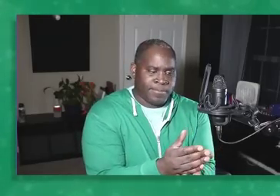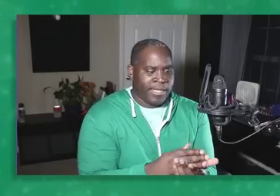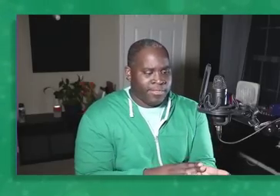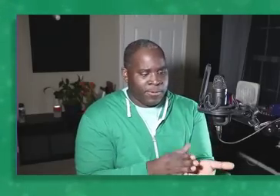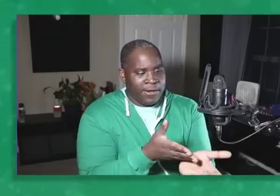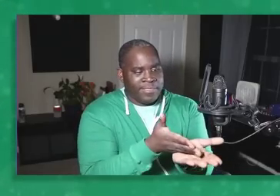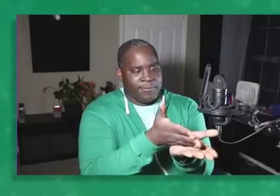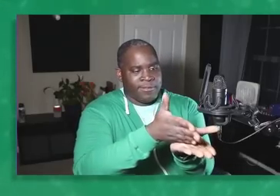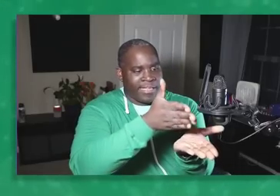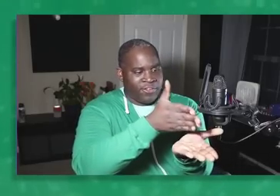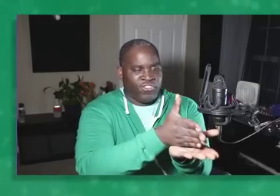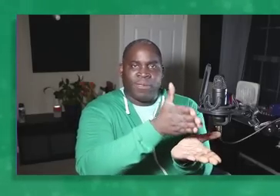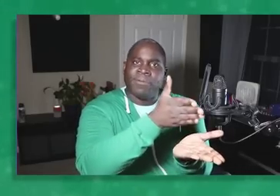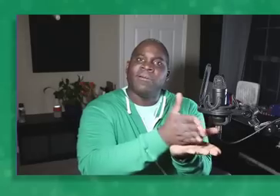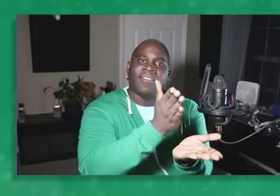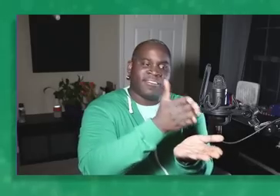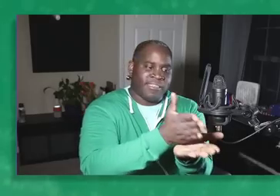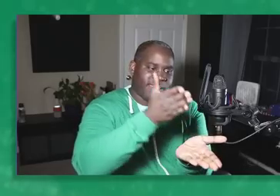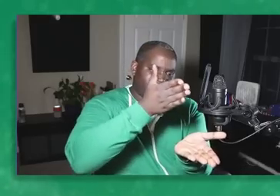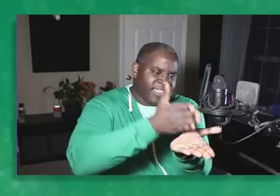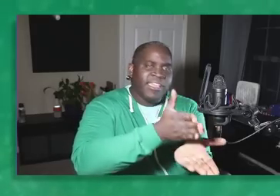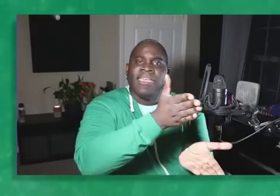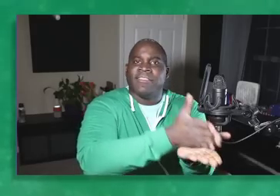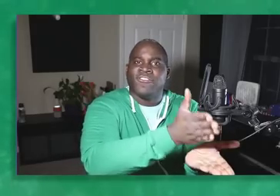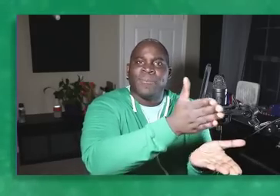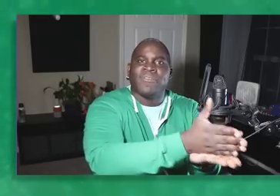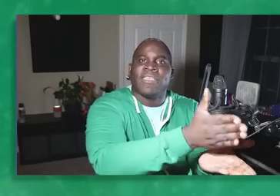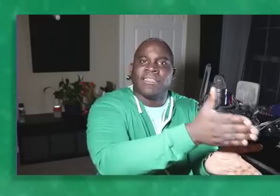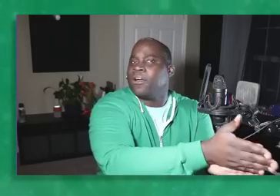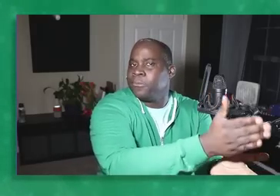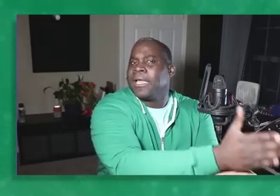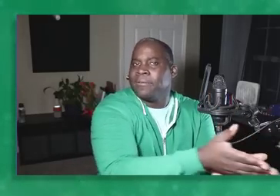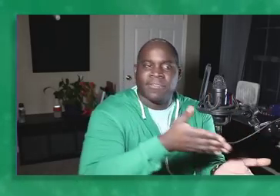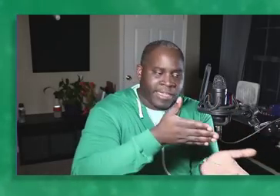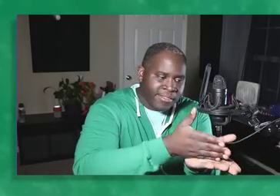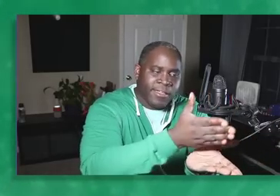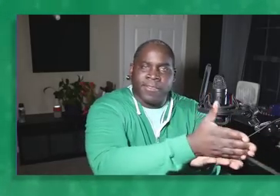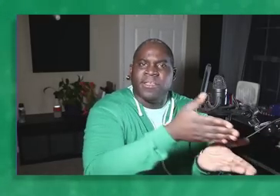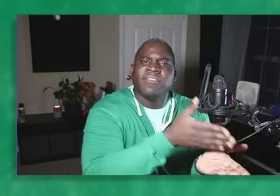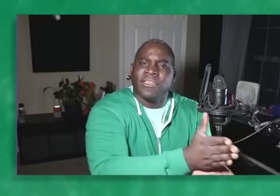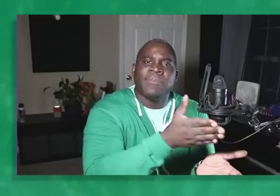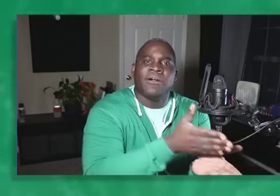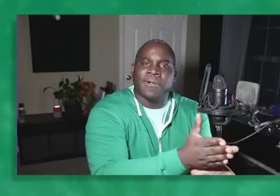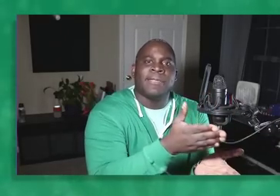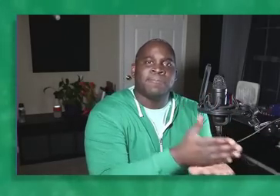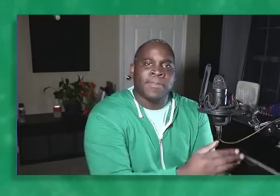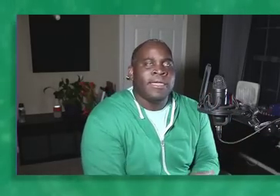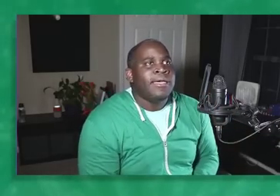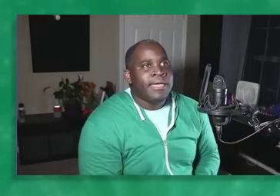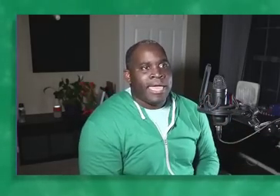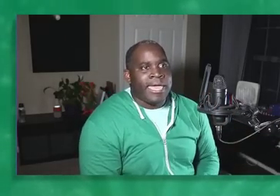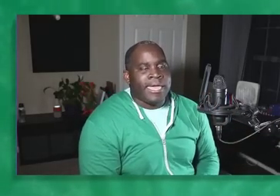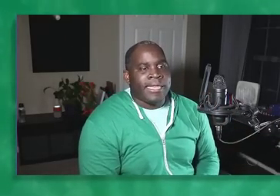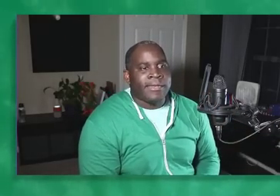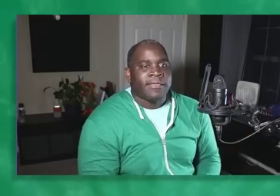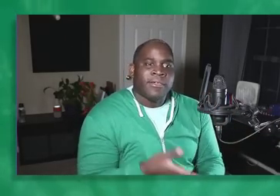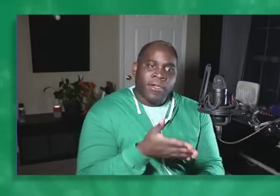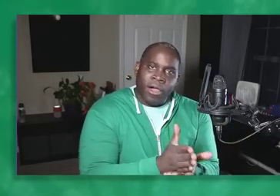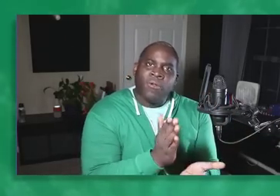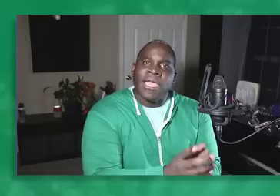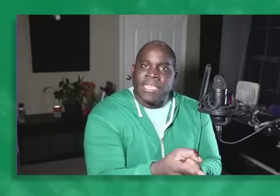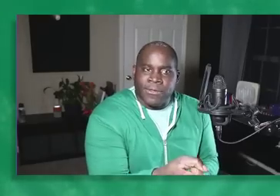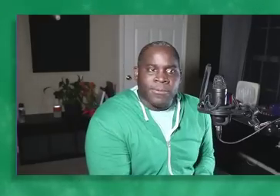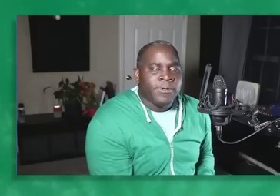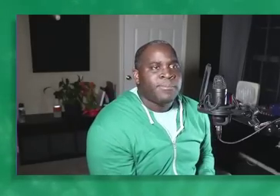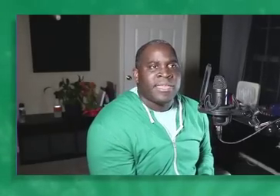All right. The way how I think of it is like a ship on the sea. It's like, hey, this ship is sailing all right. It's like, it's on it. It's going to be all right. And